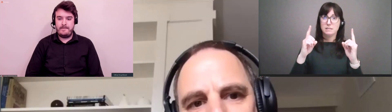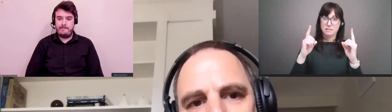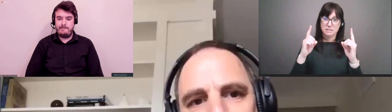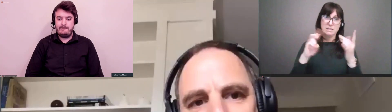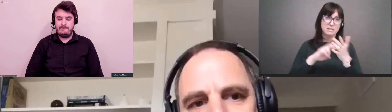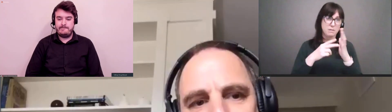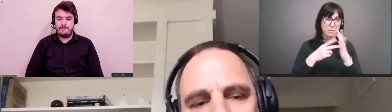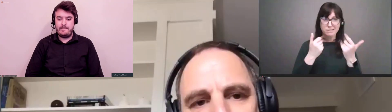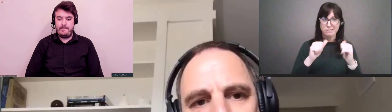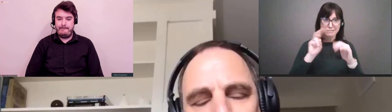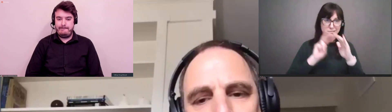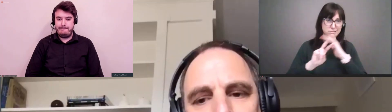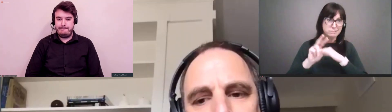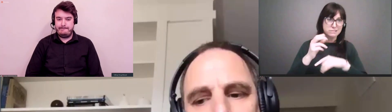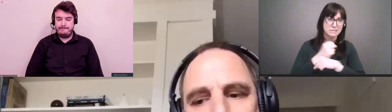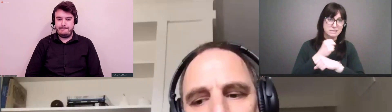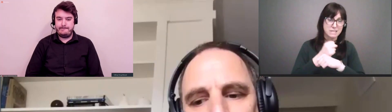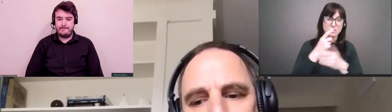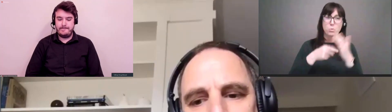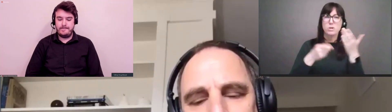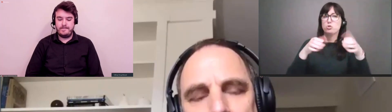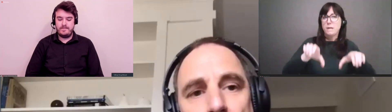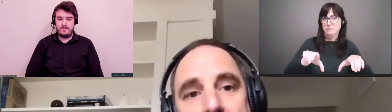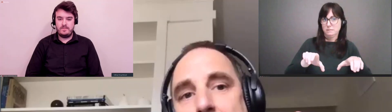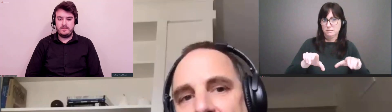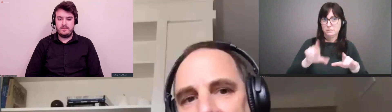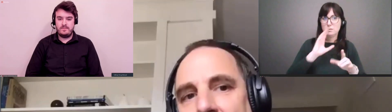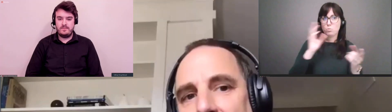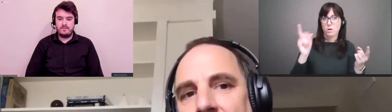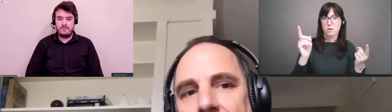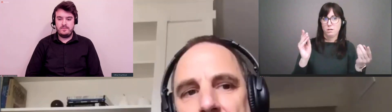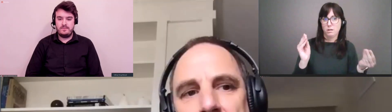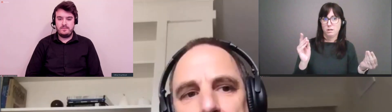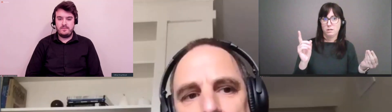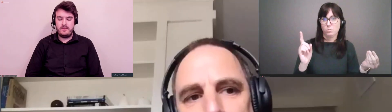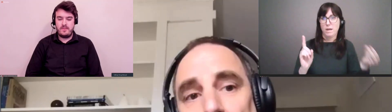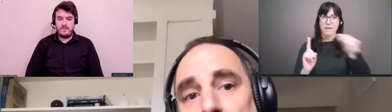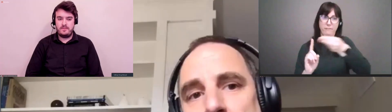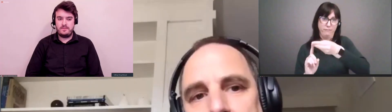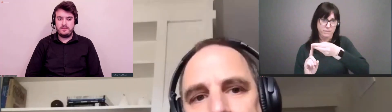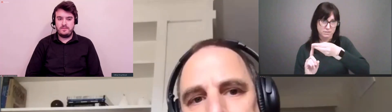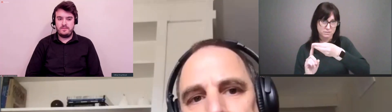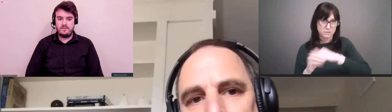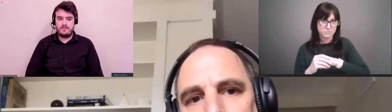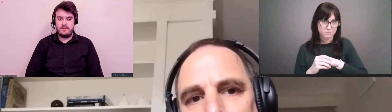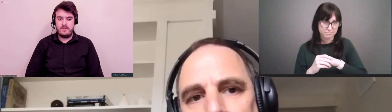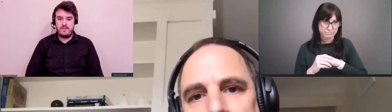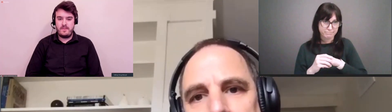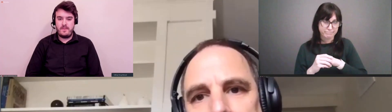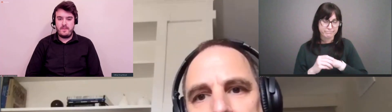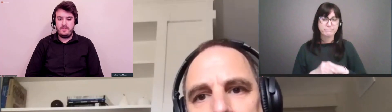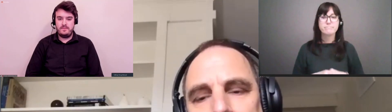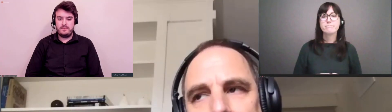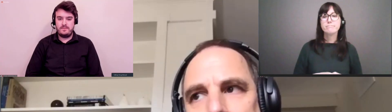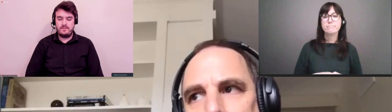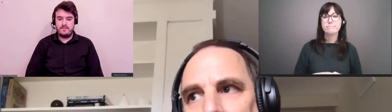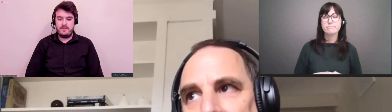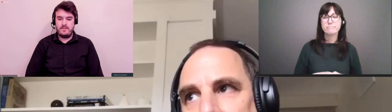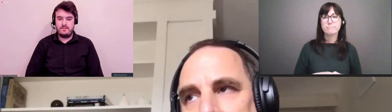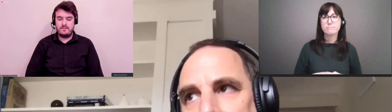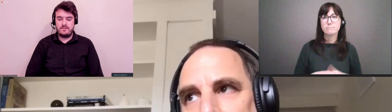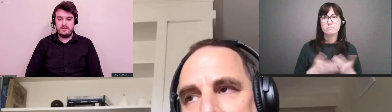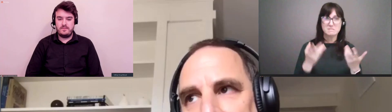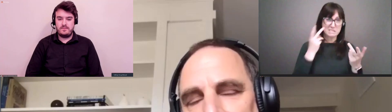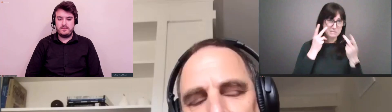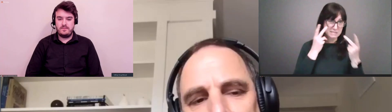those numbers down, so that that magic R naught that you hear about below 1. And then we'll